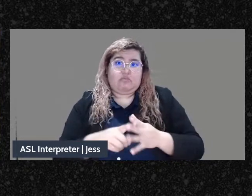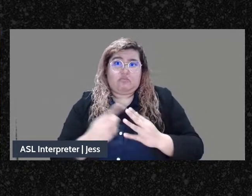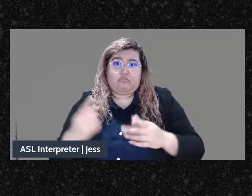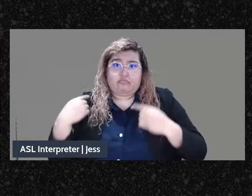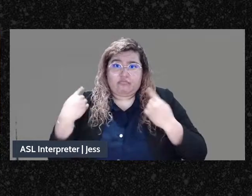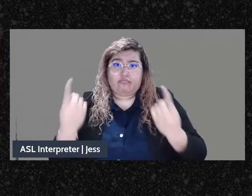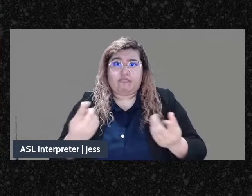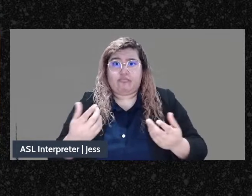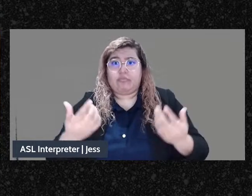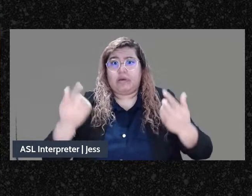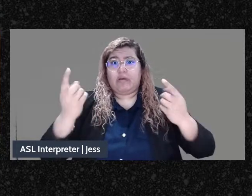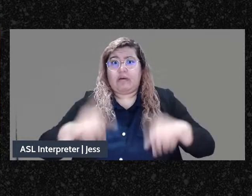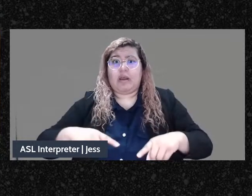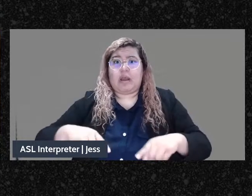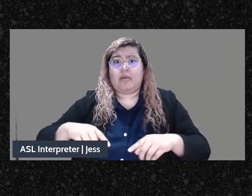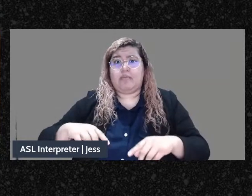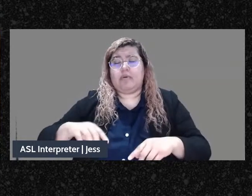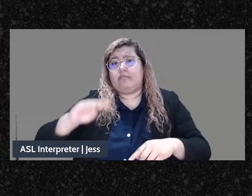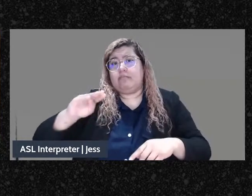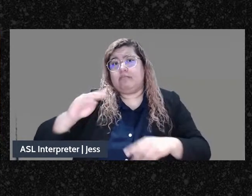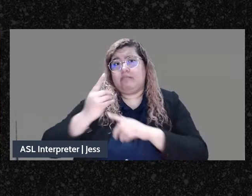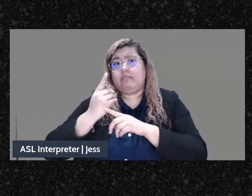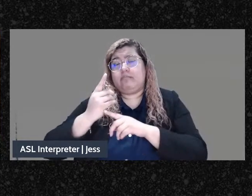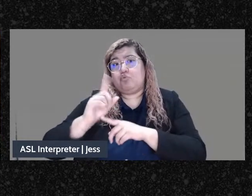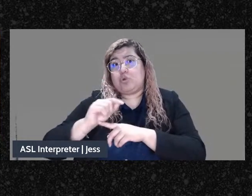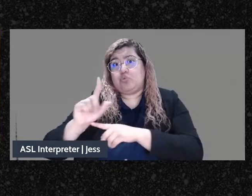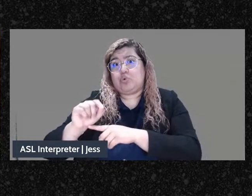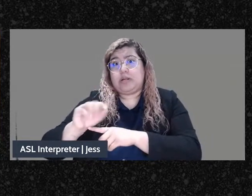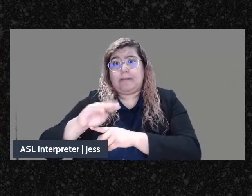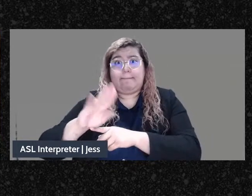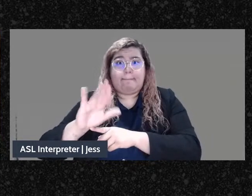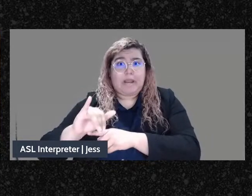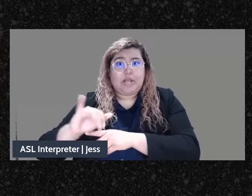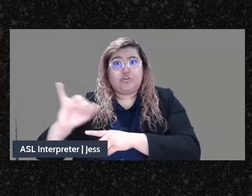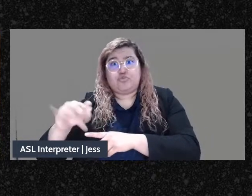that started in late May, early June 2020.